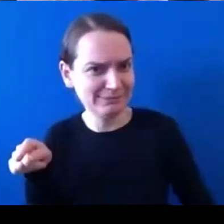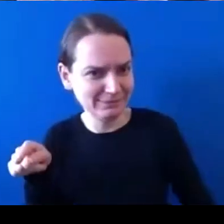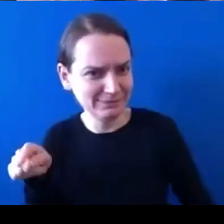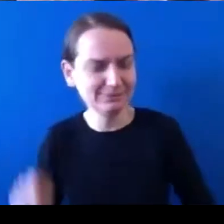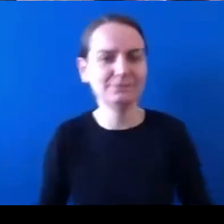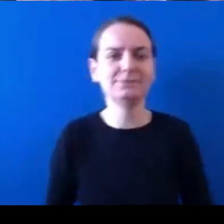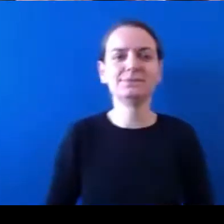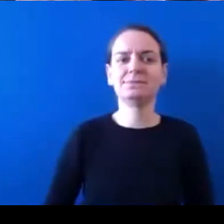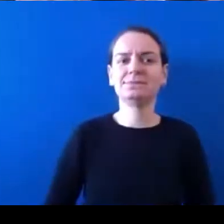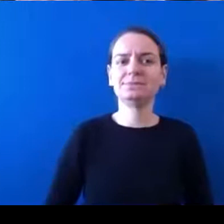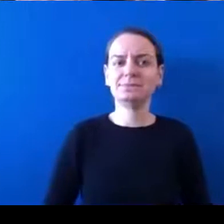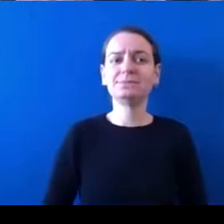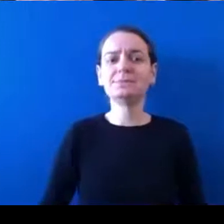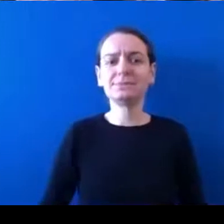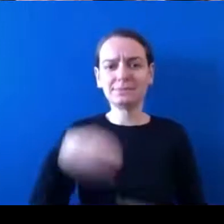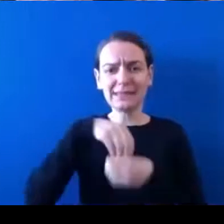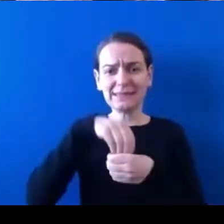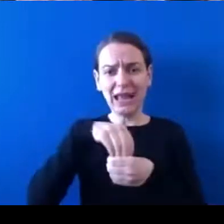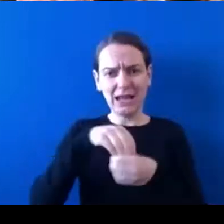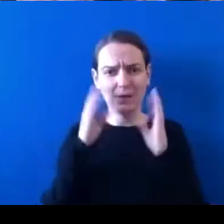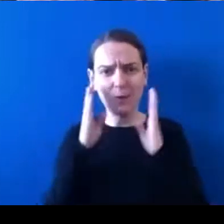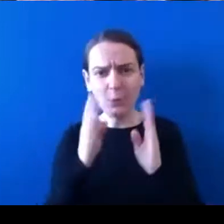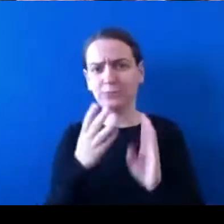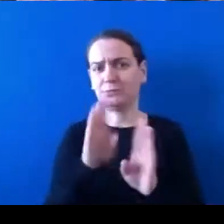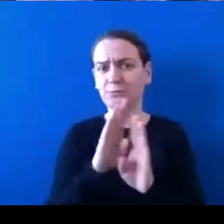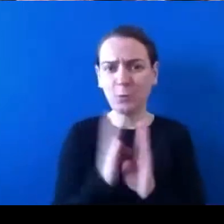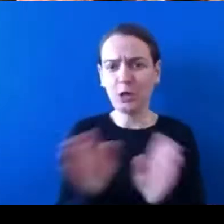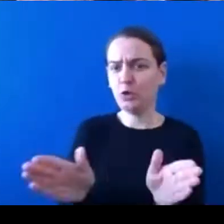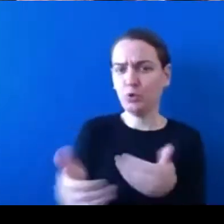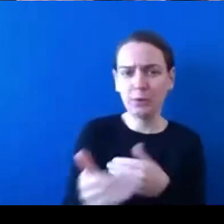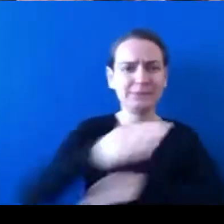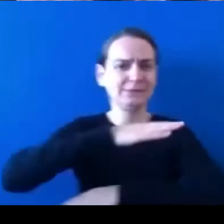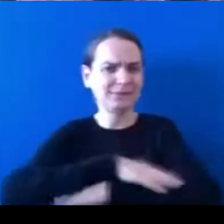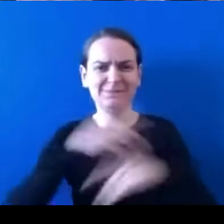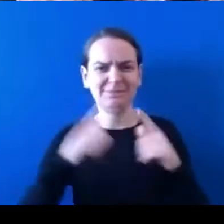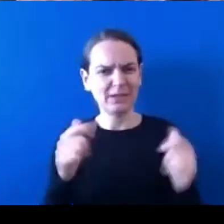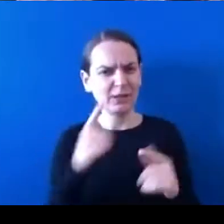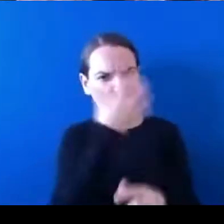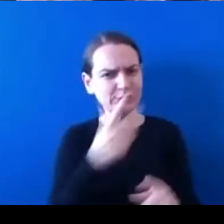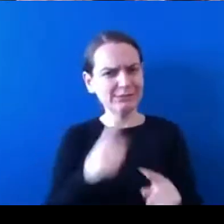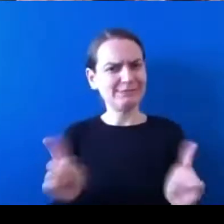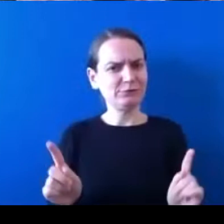Inside travel is very different from traveling outdoors.